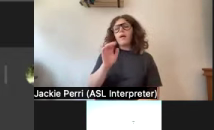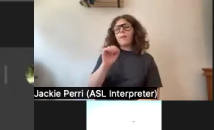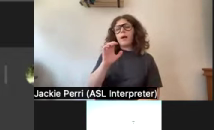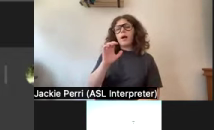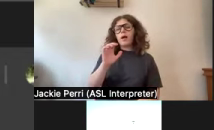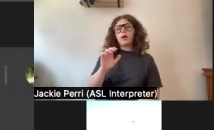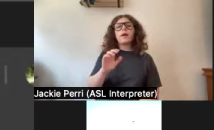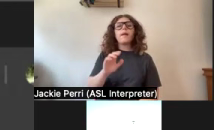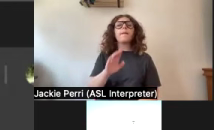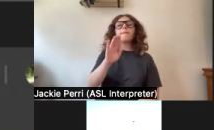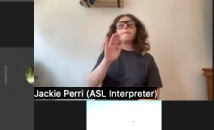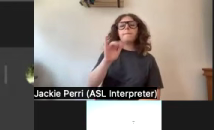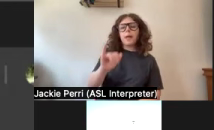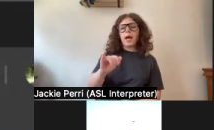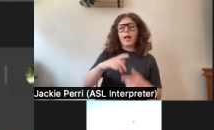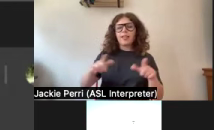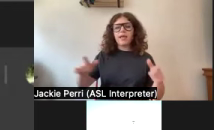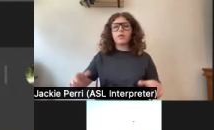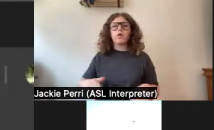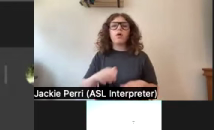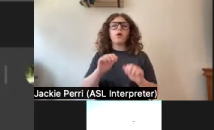Bilingual Association, and then the Parent